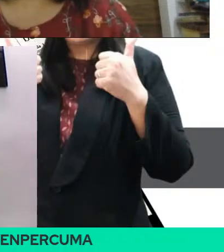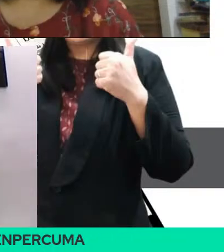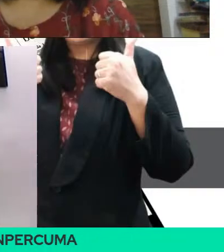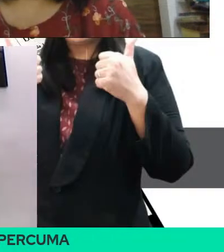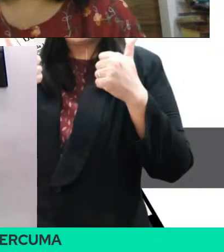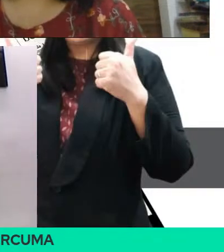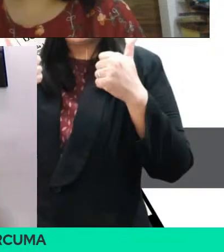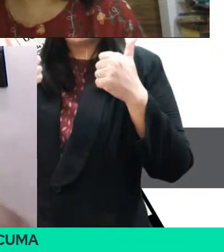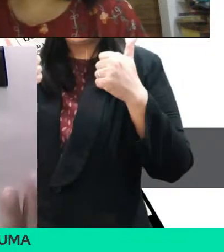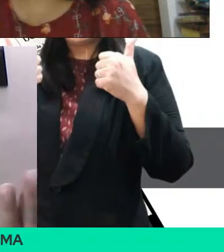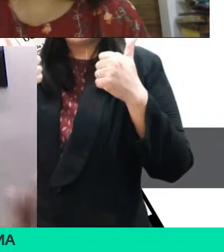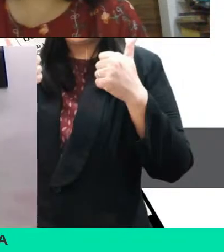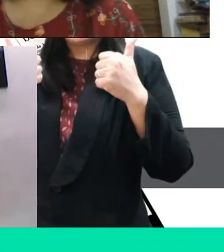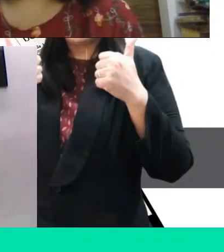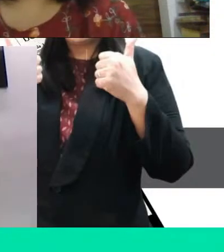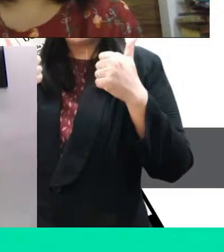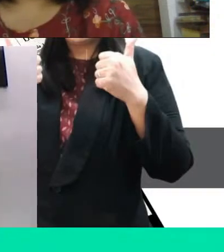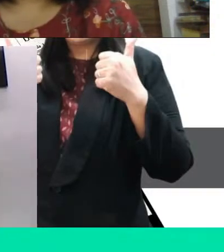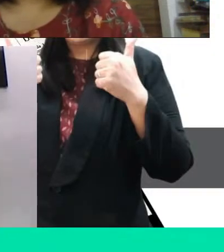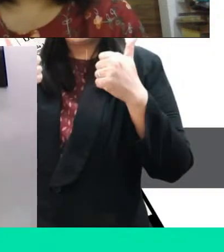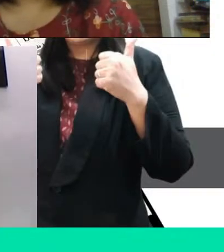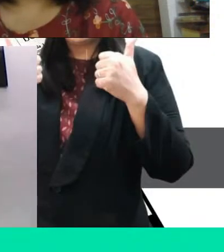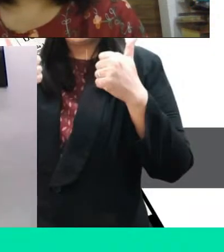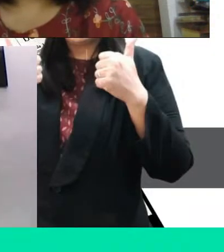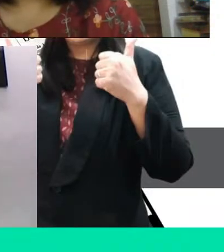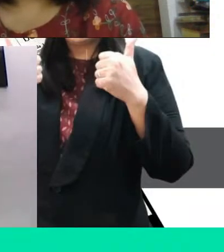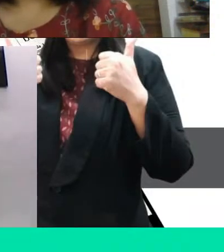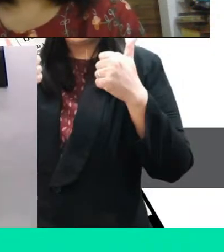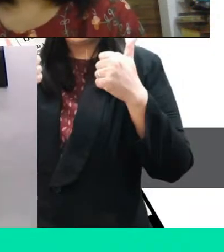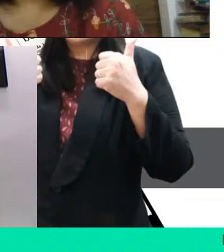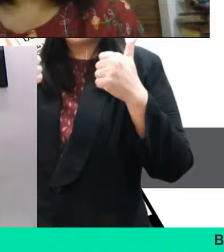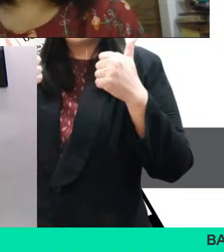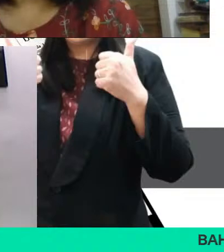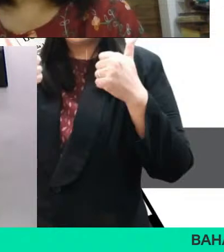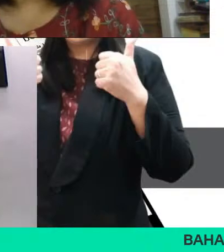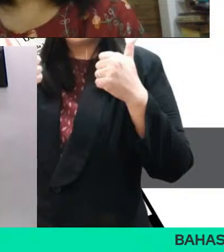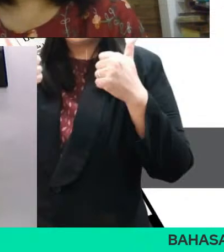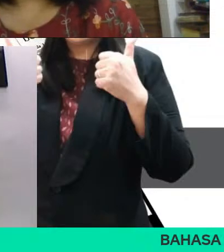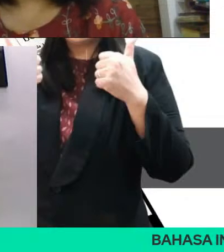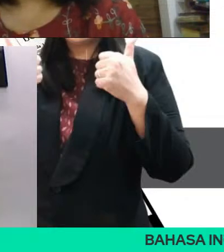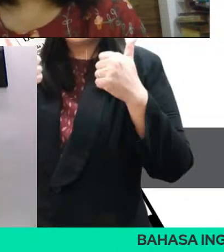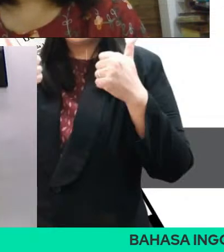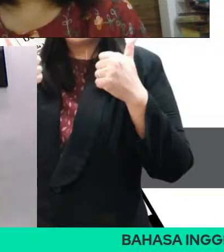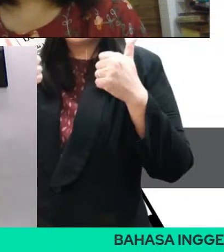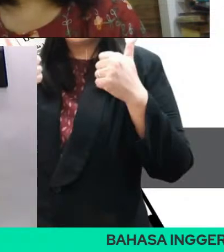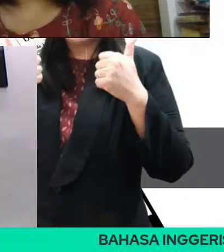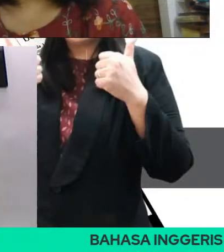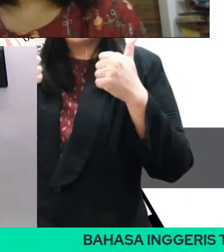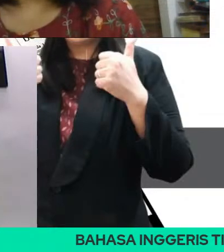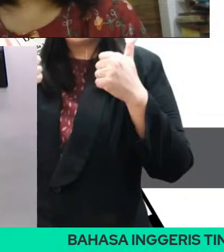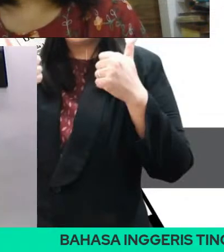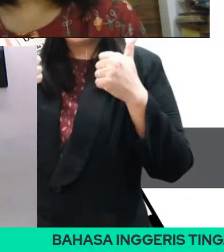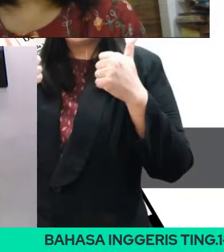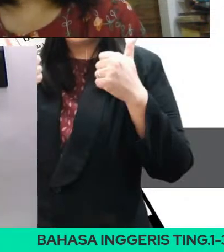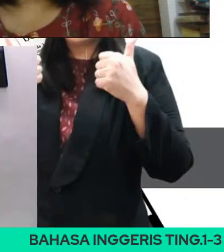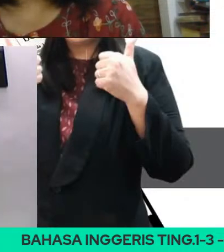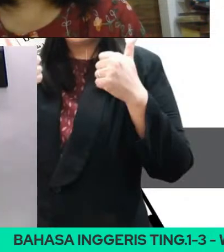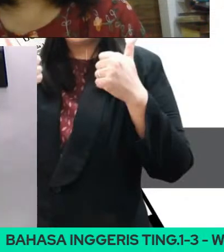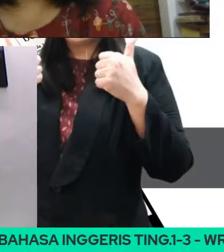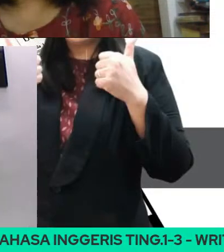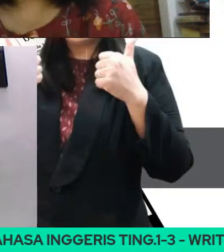Hoon. Okay, Madam Gan. Hi. Hi, students. Now I would like to share my screen.